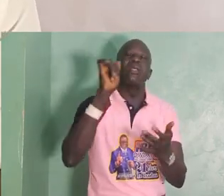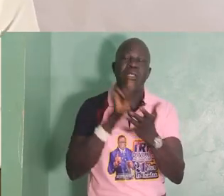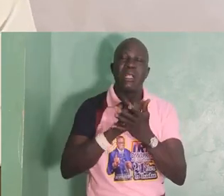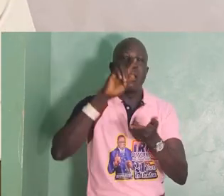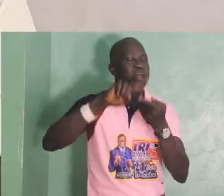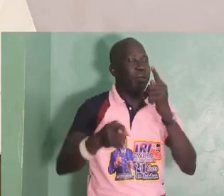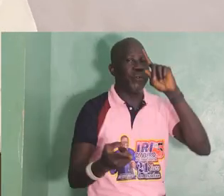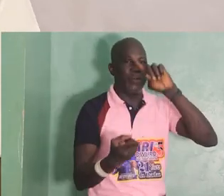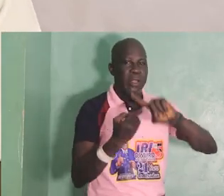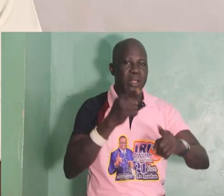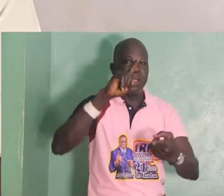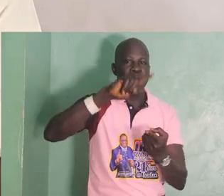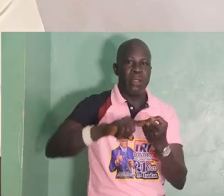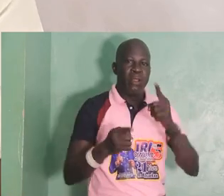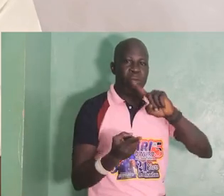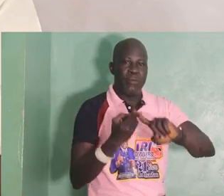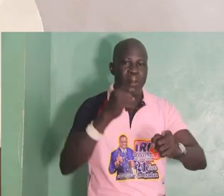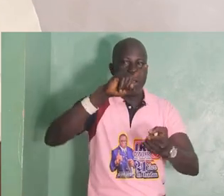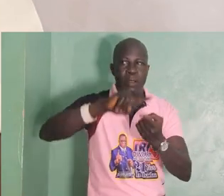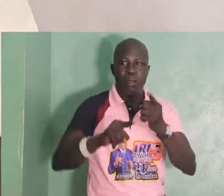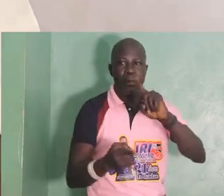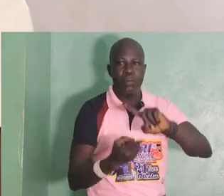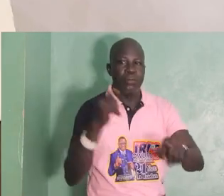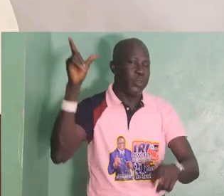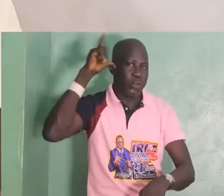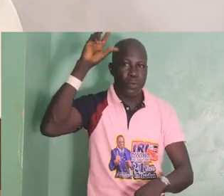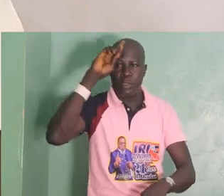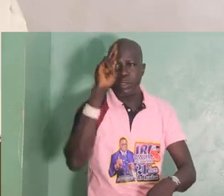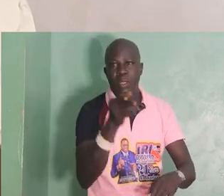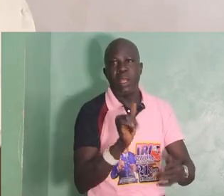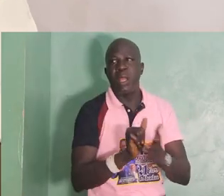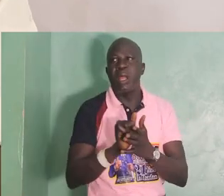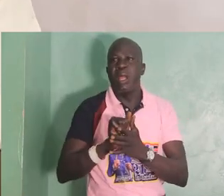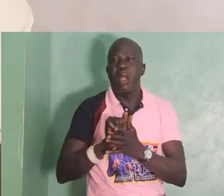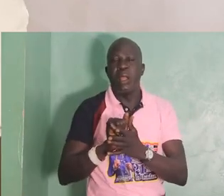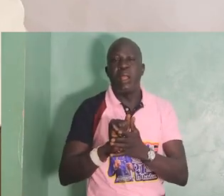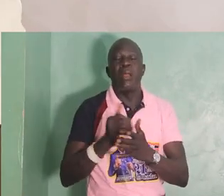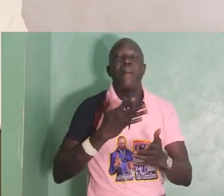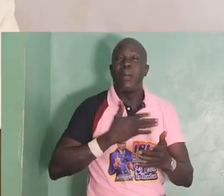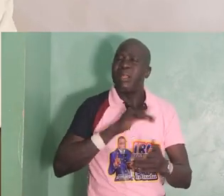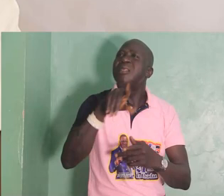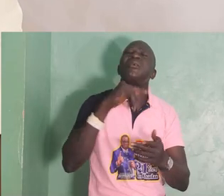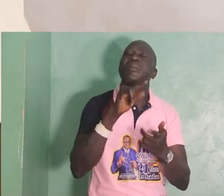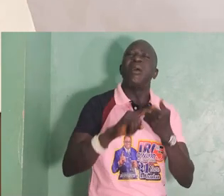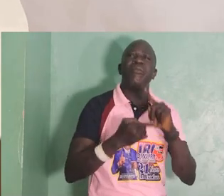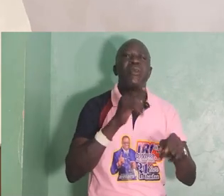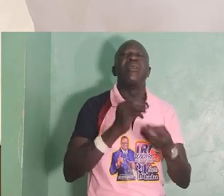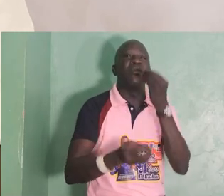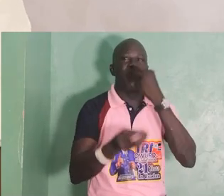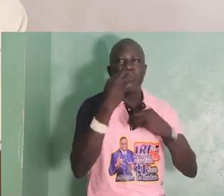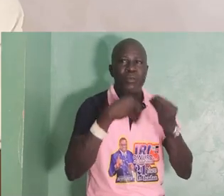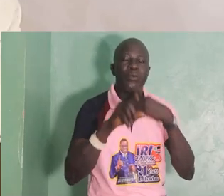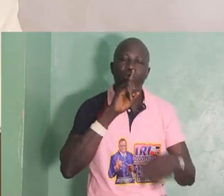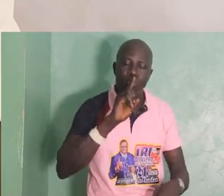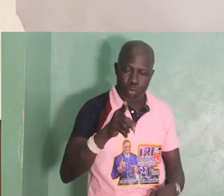ore. Friend. Ore. Friend. Gbo mi sir. Listen to me, sir. Ore mi mo lo nbo mi. He's my friend that is feeding me.